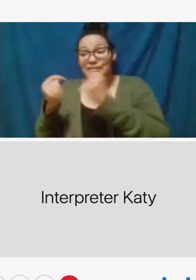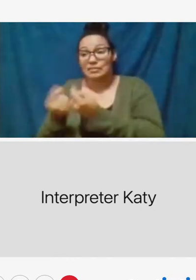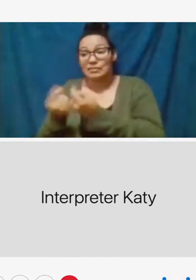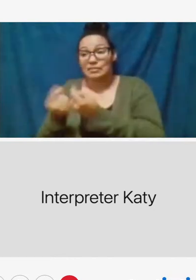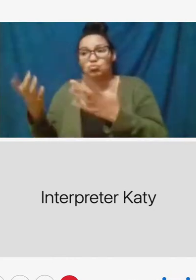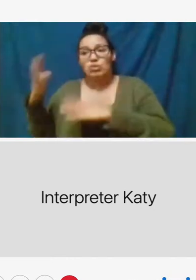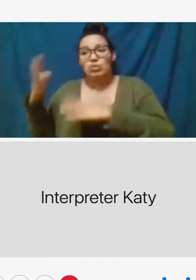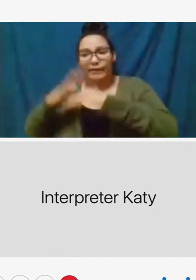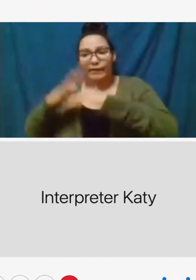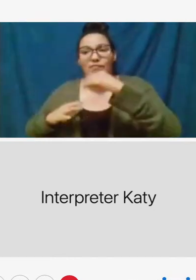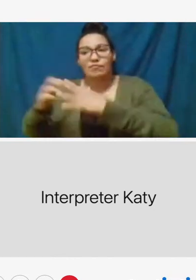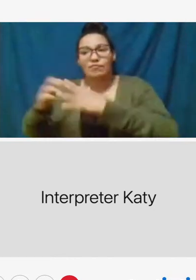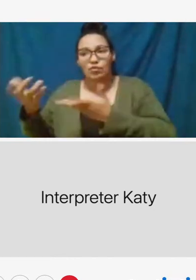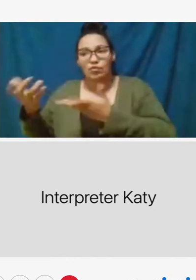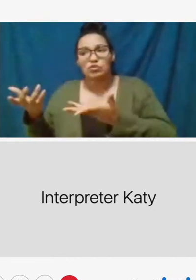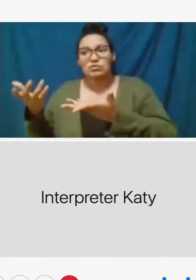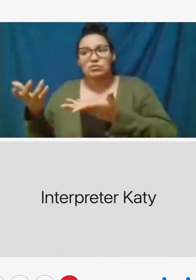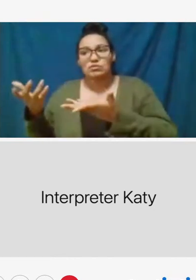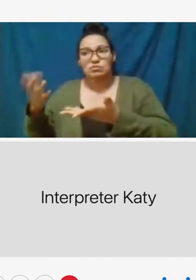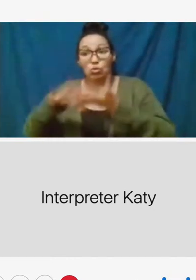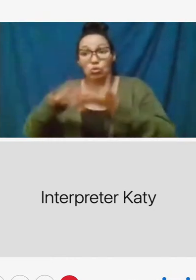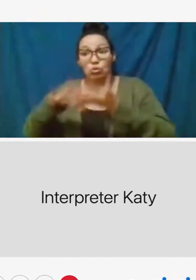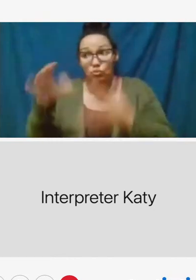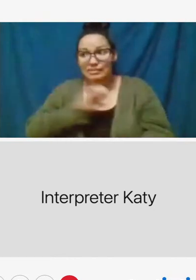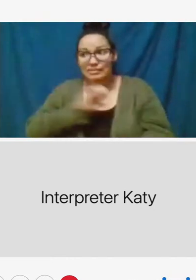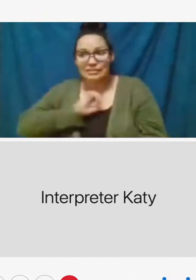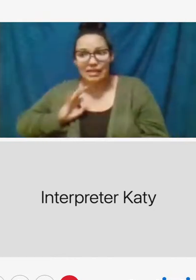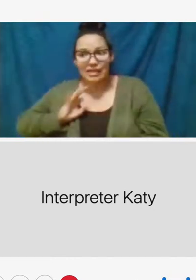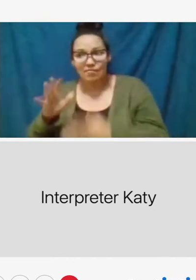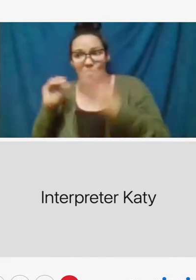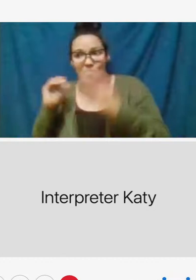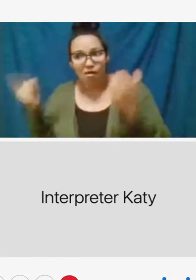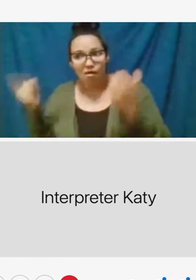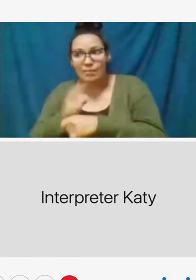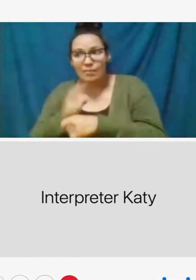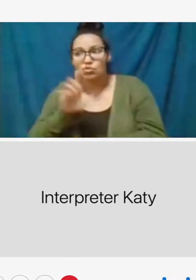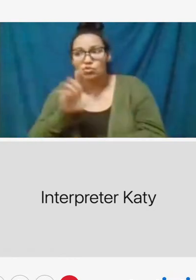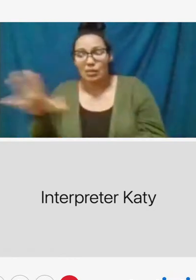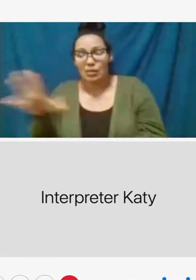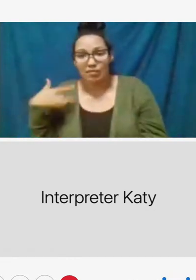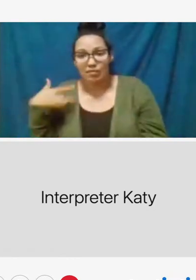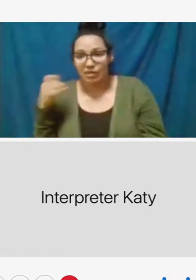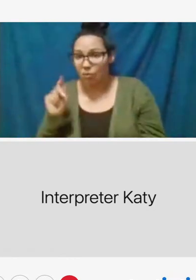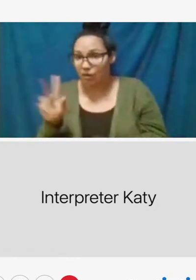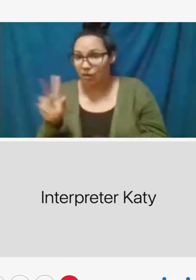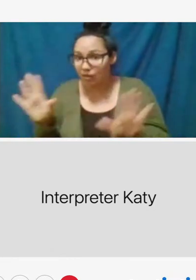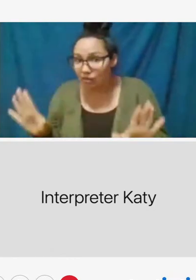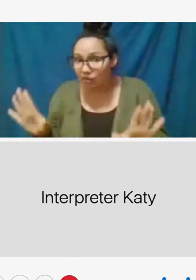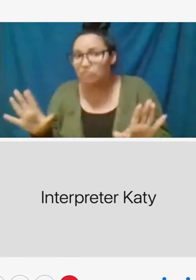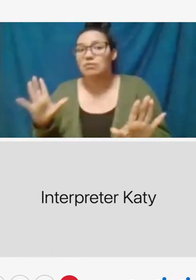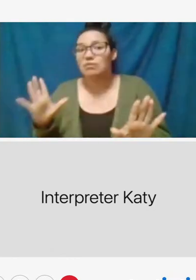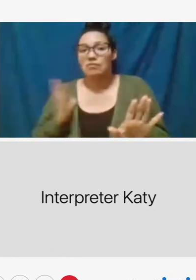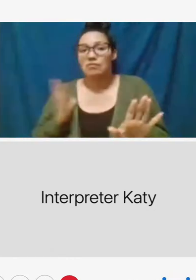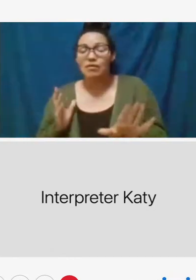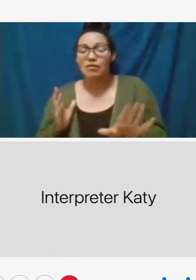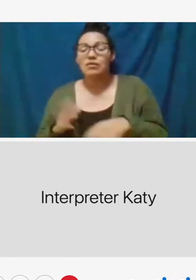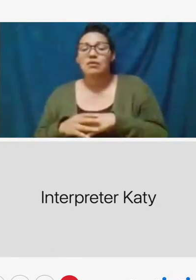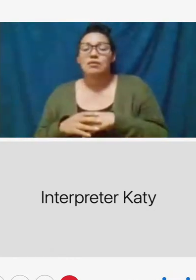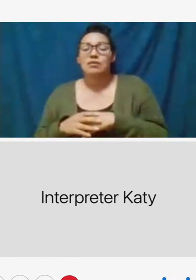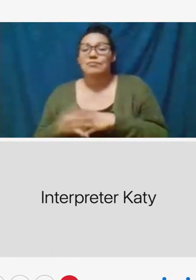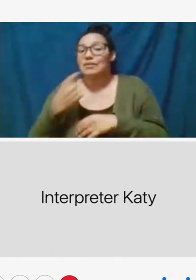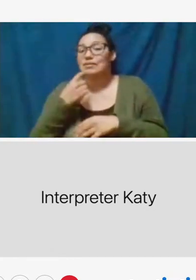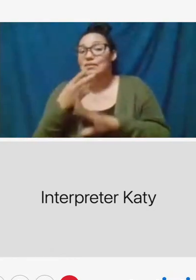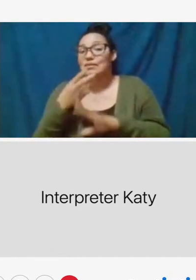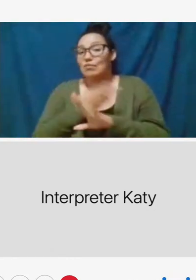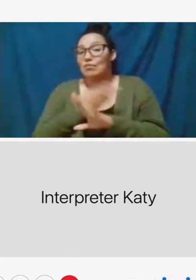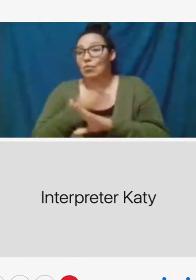our staff and students make sure they were feeling okay everything was fine uh like I said earlier he was out there speaking to